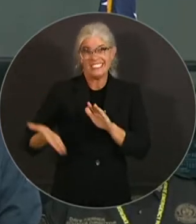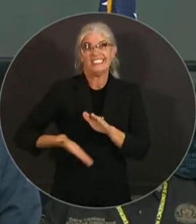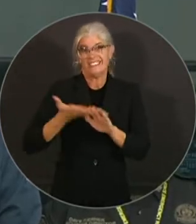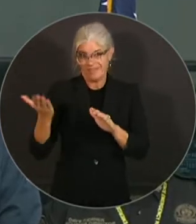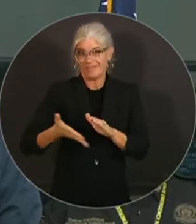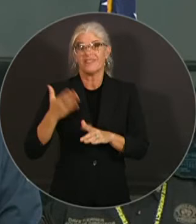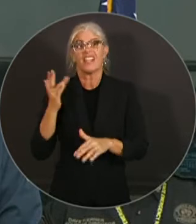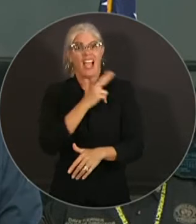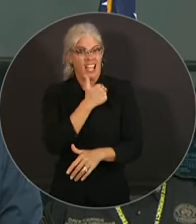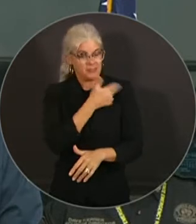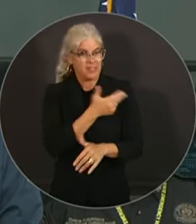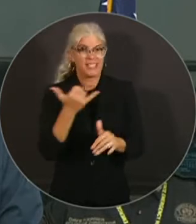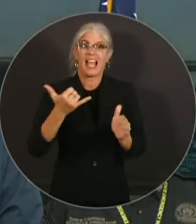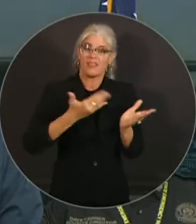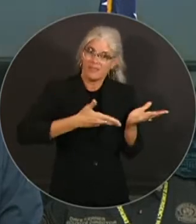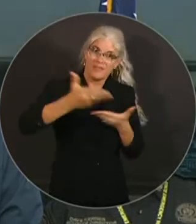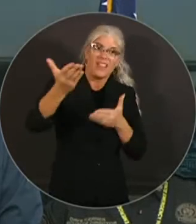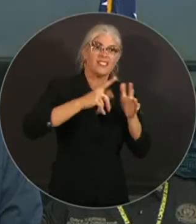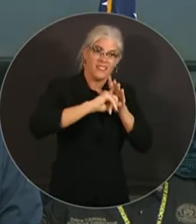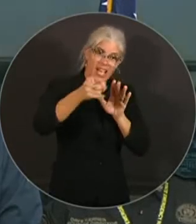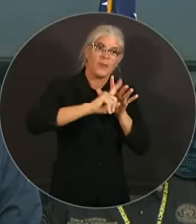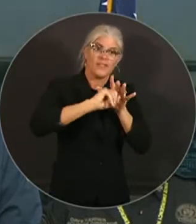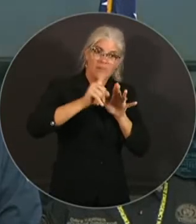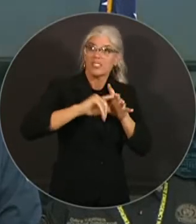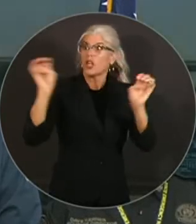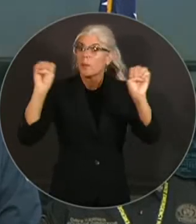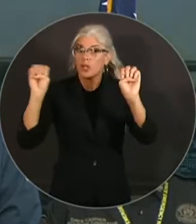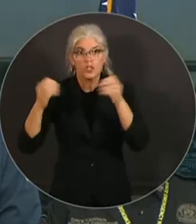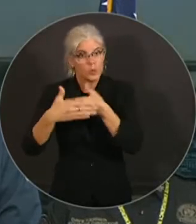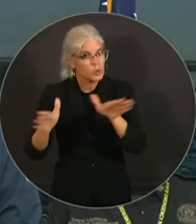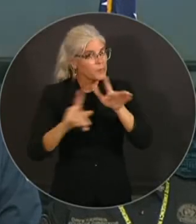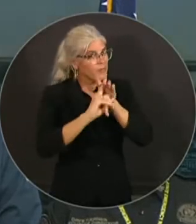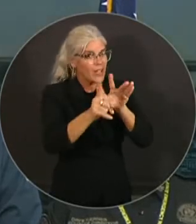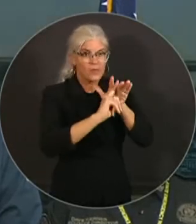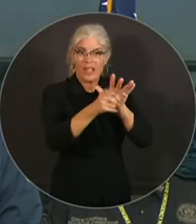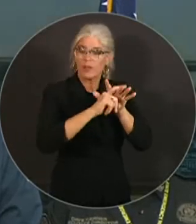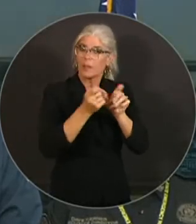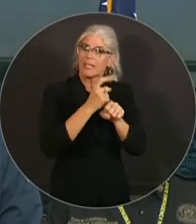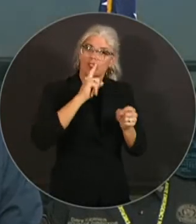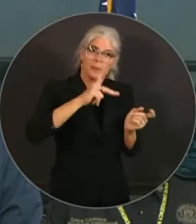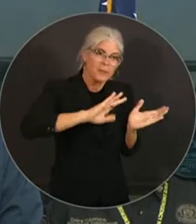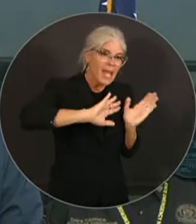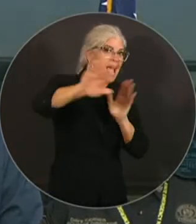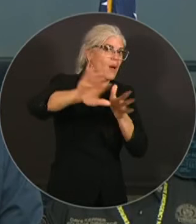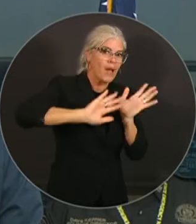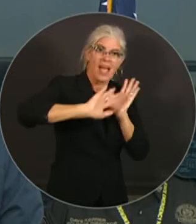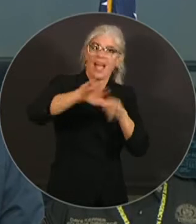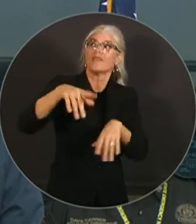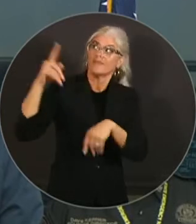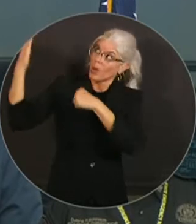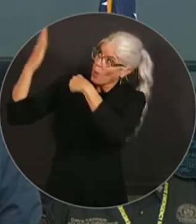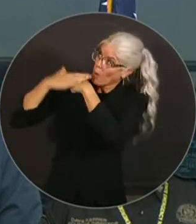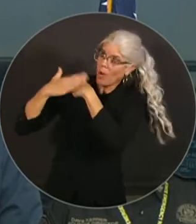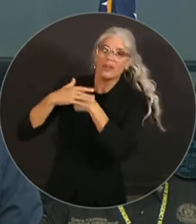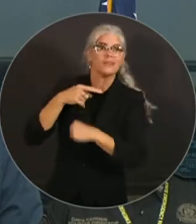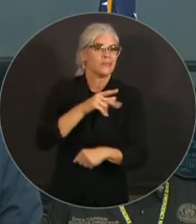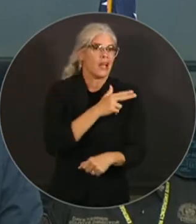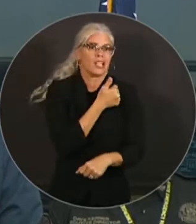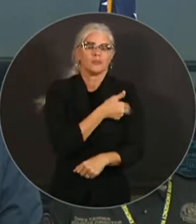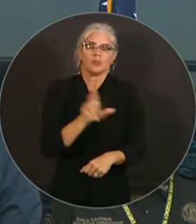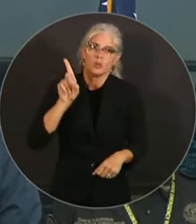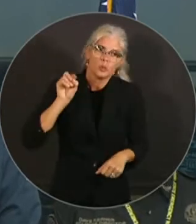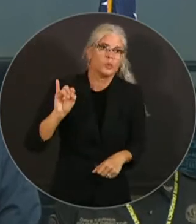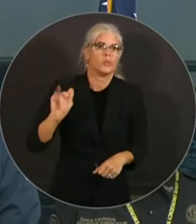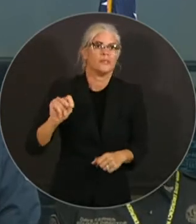Hospitals, ALFs, and nursing homes have certainly heeded the warnings that have been put out. And we are in the middle of